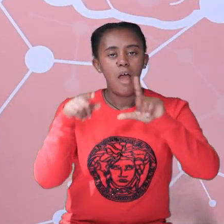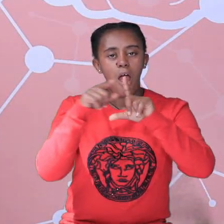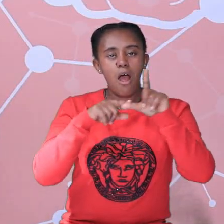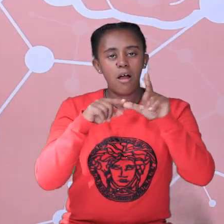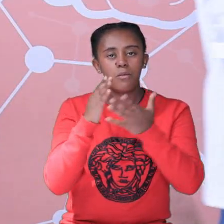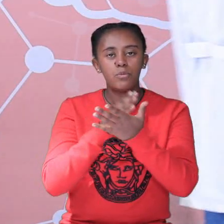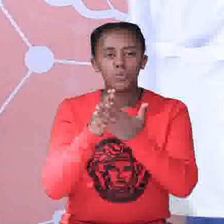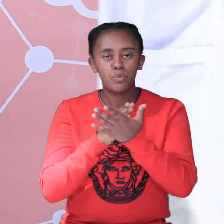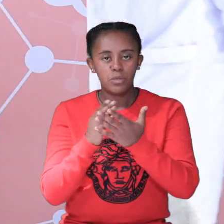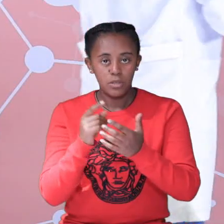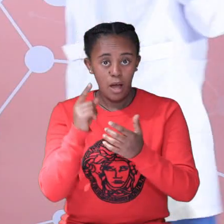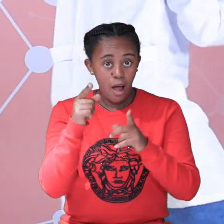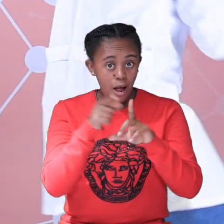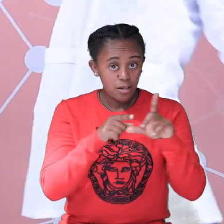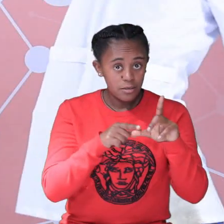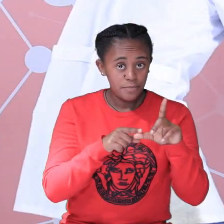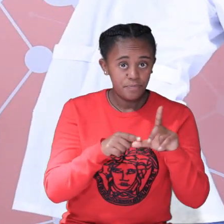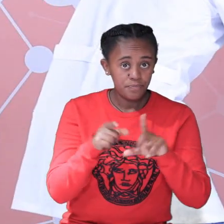of incidence.